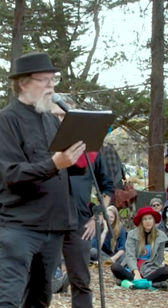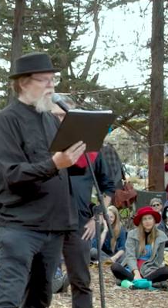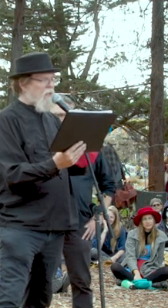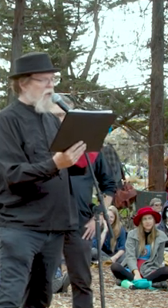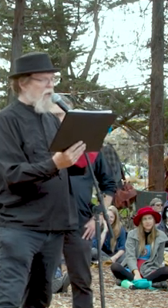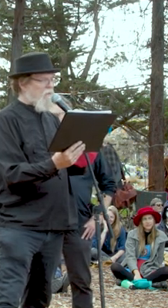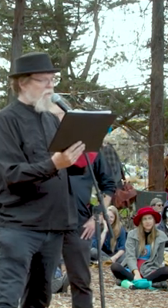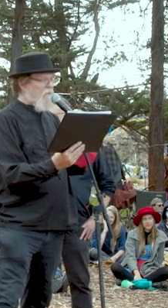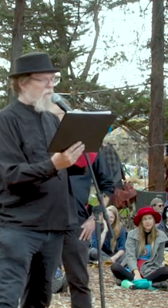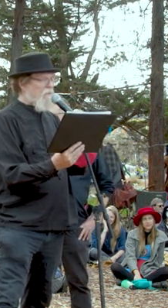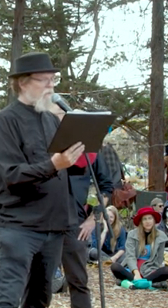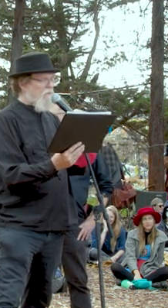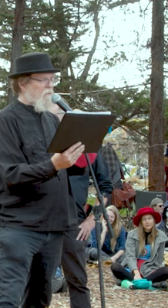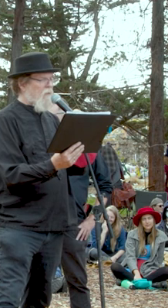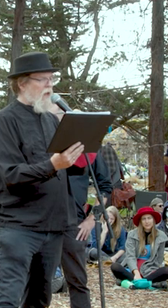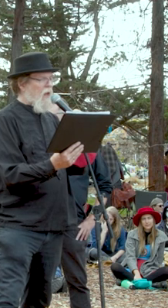Nancy Hate.